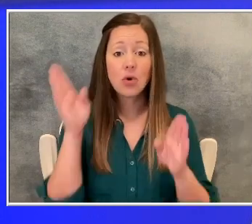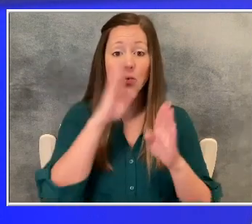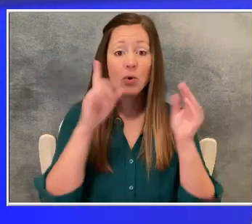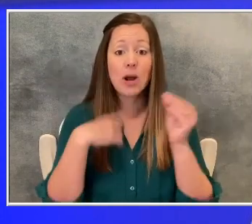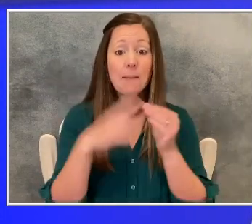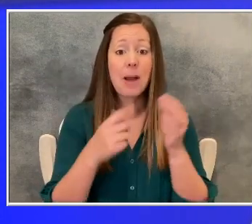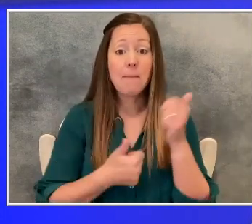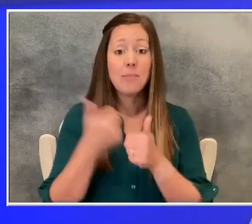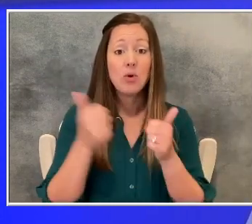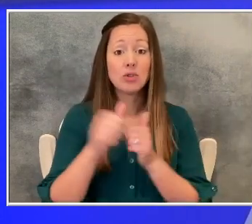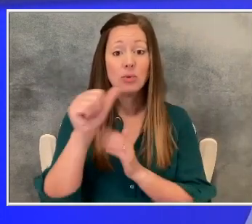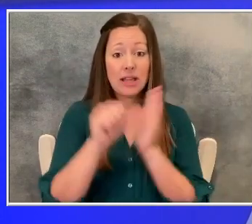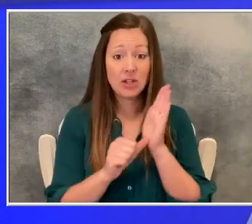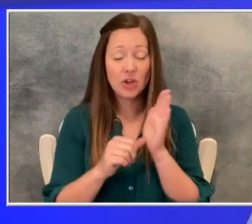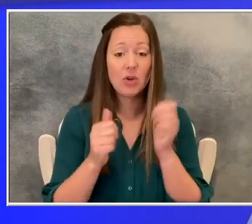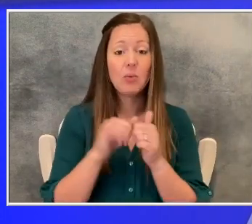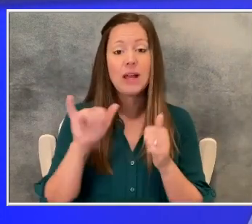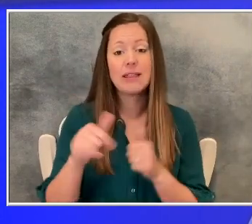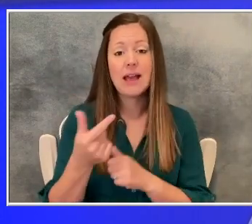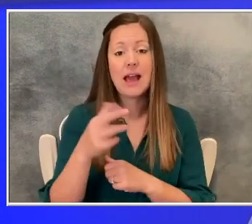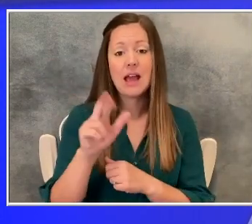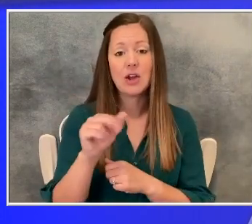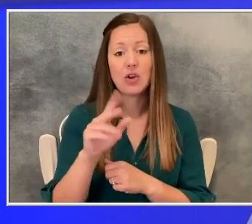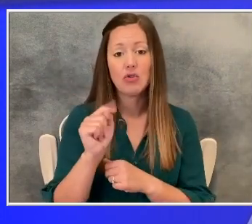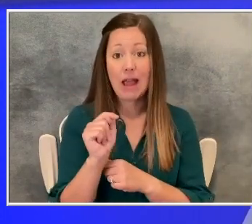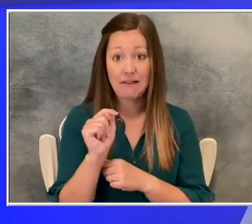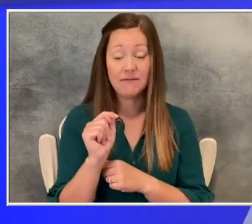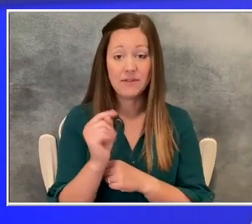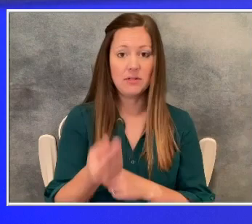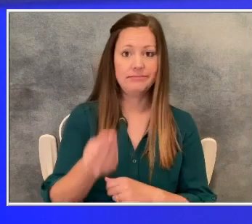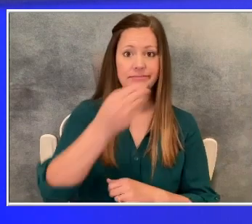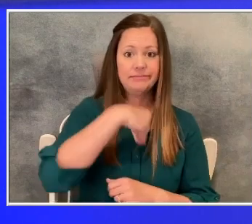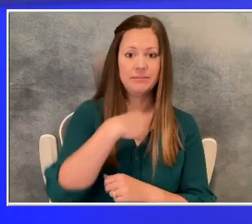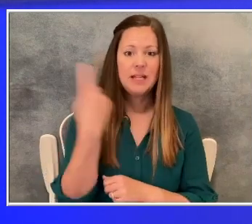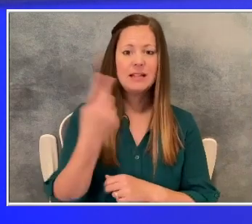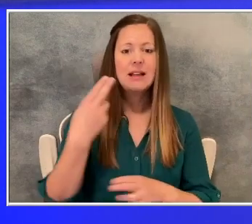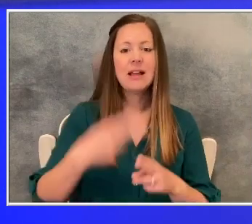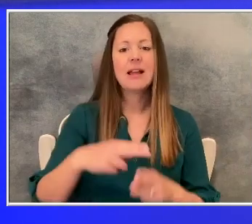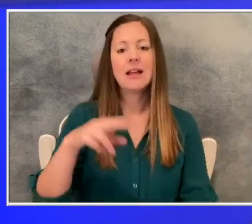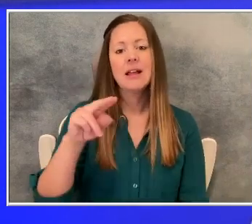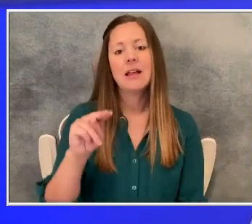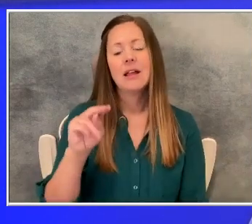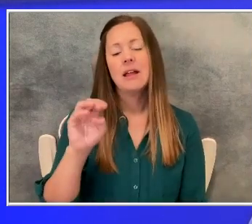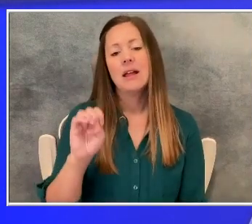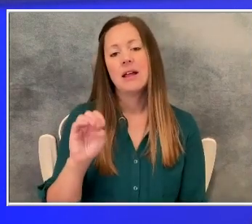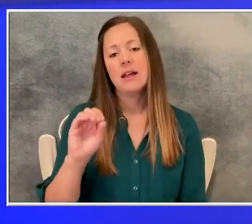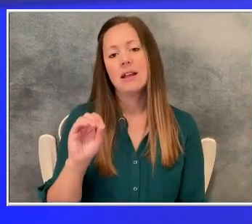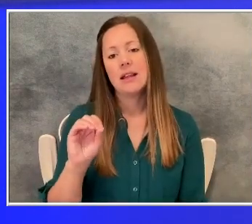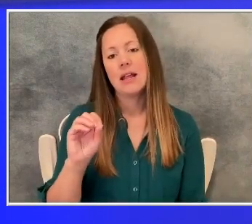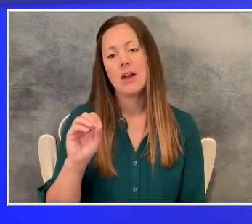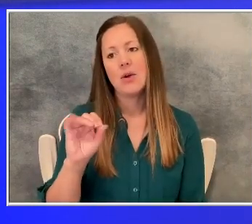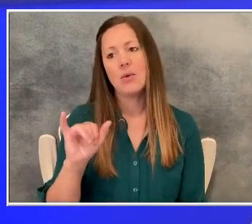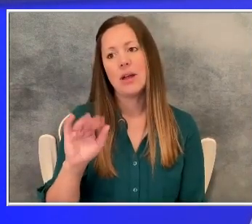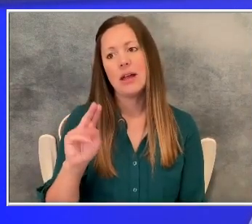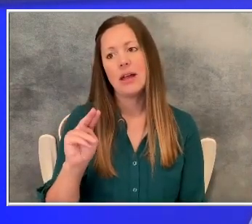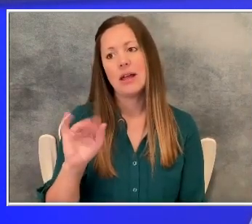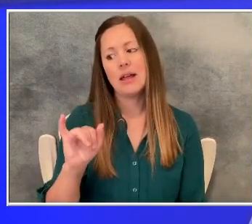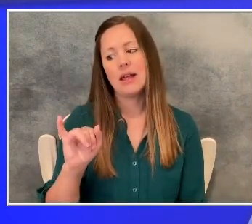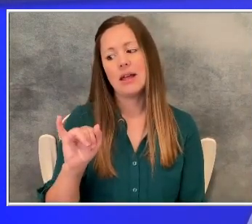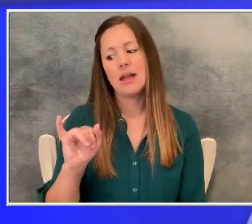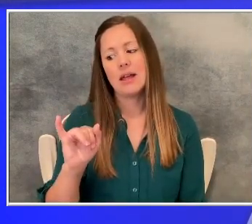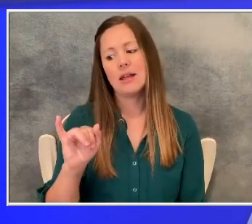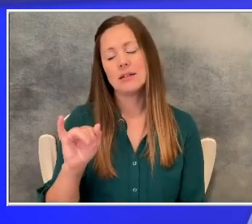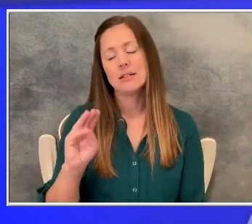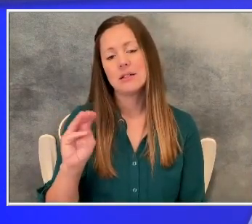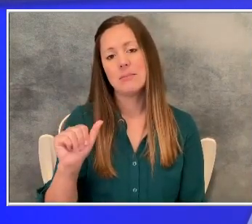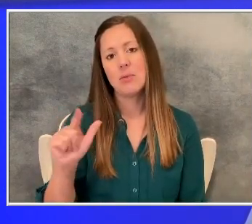graft implantation is actually what we call neointimal hyperplasia, which is scar tissue buildup at the hookup points